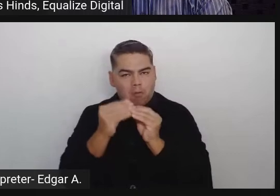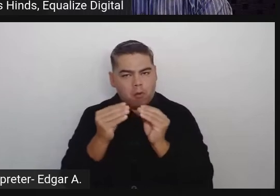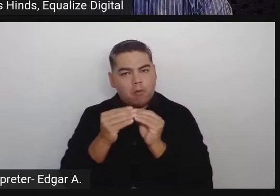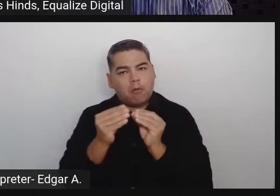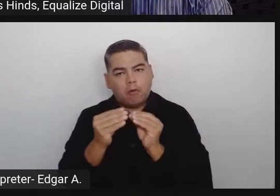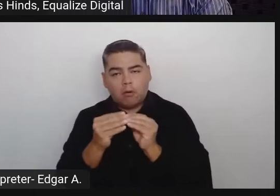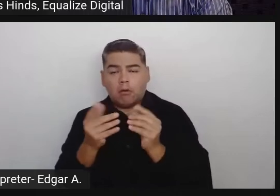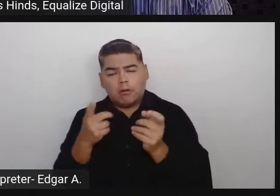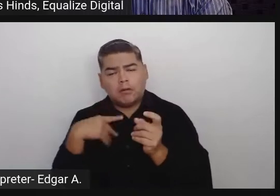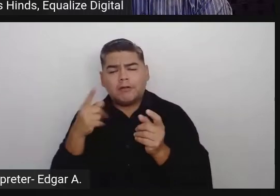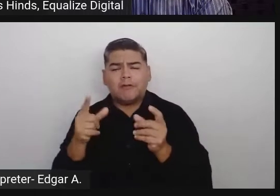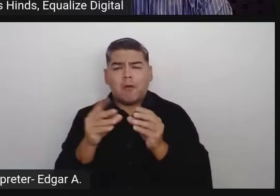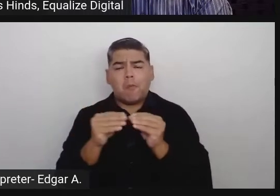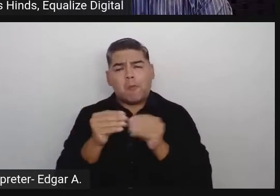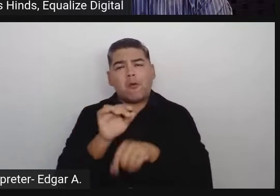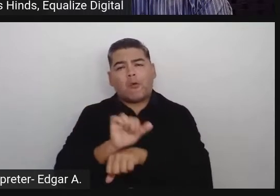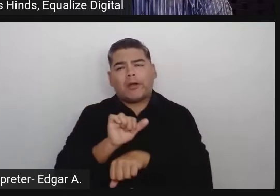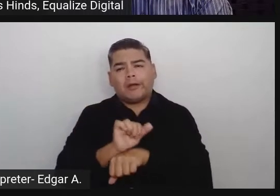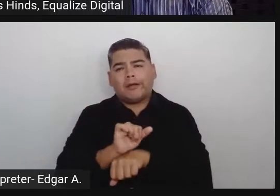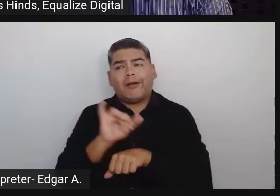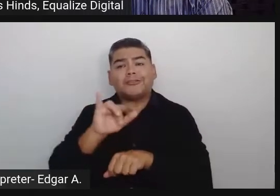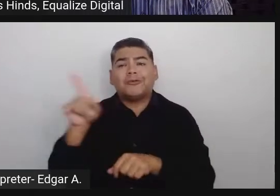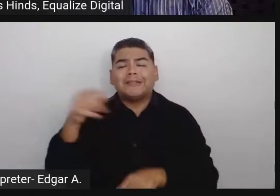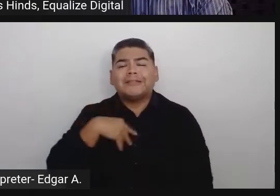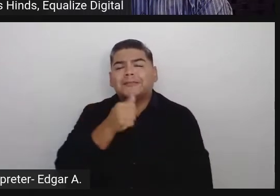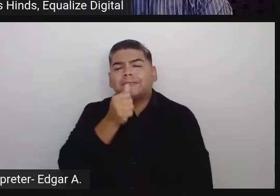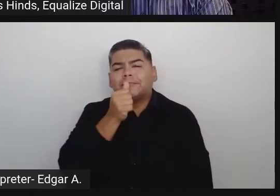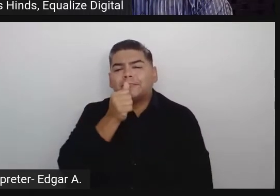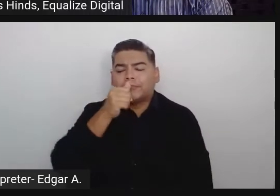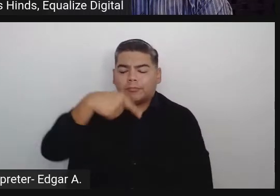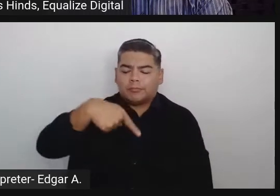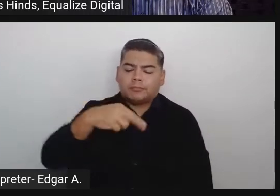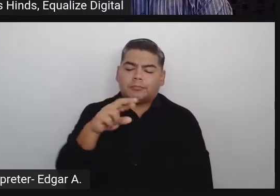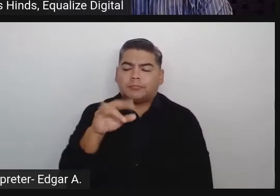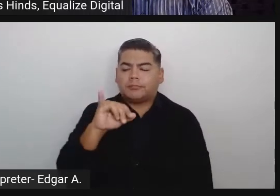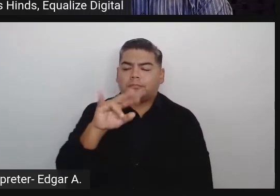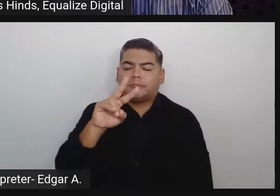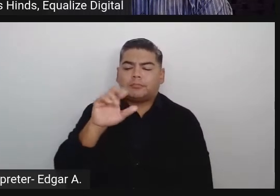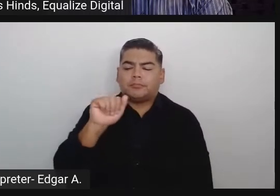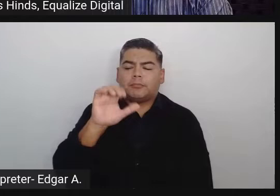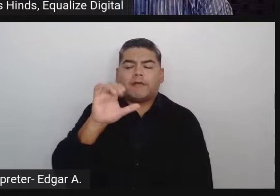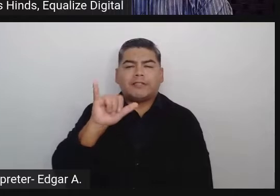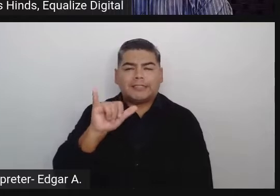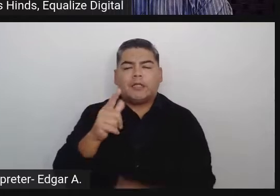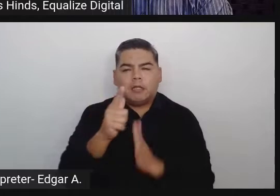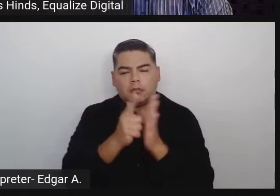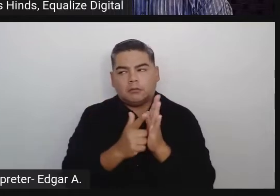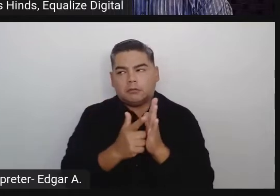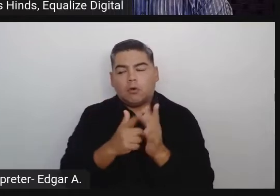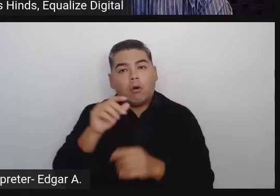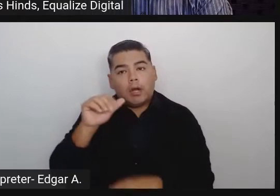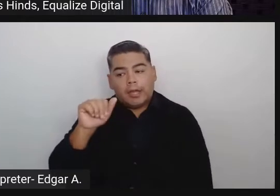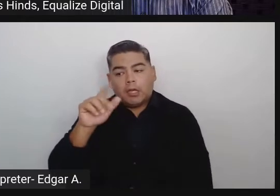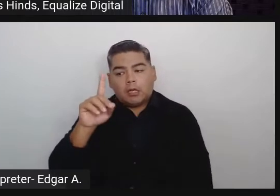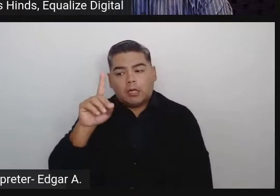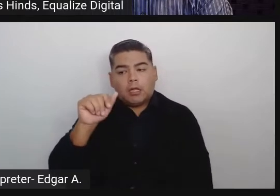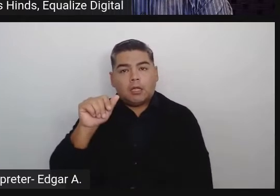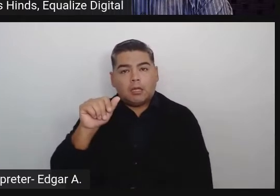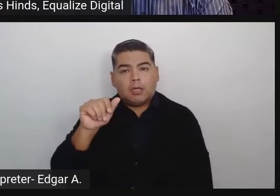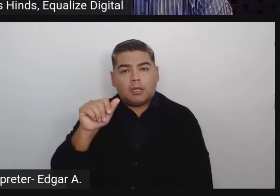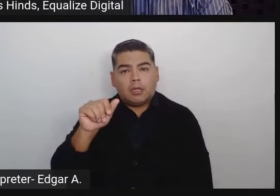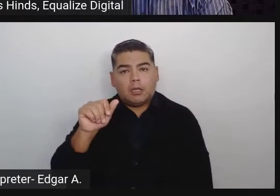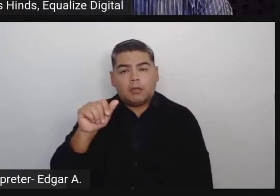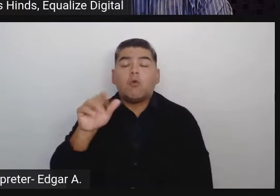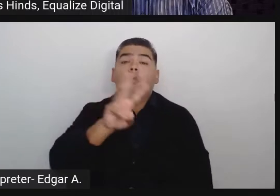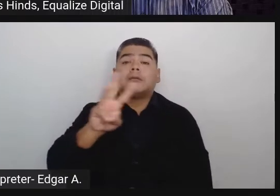the same vein as the privacy laws, right? The application of the ADA law to websites requires